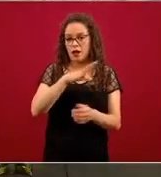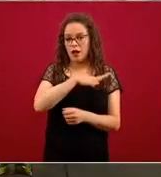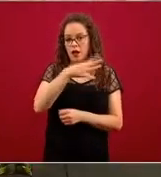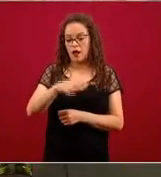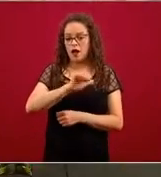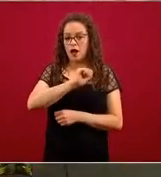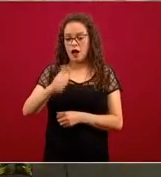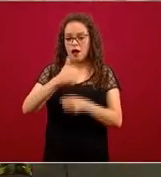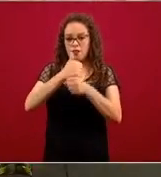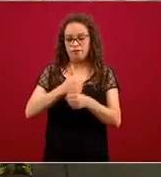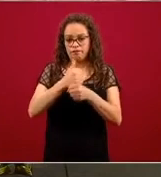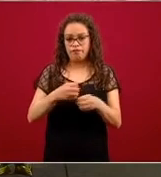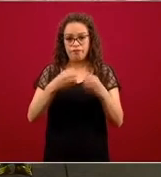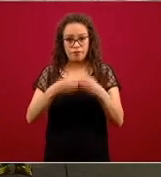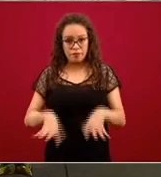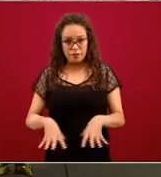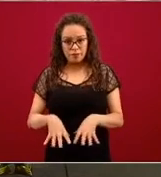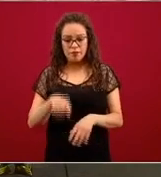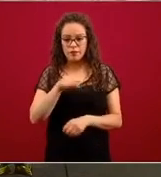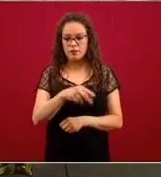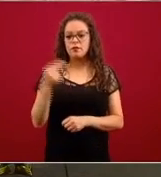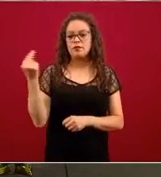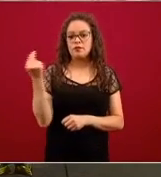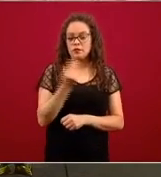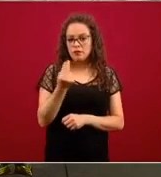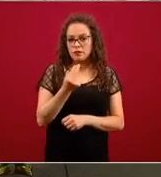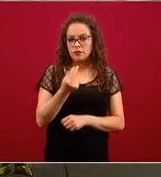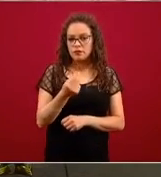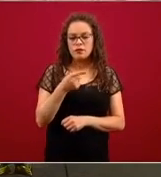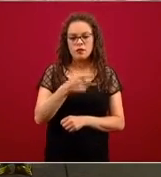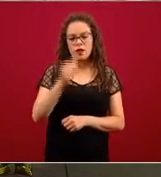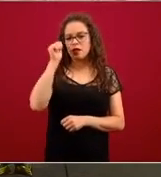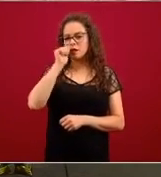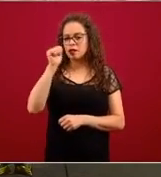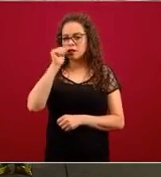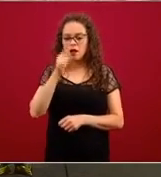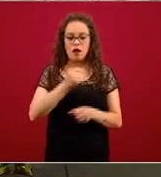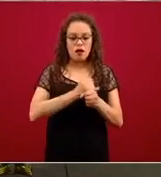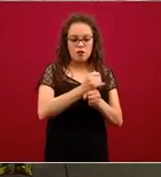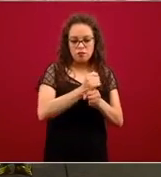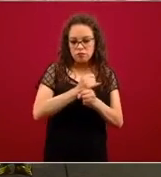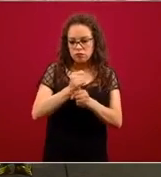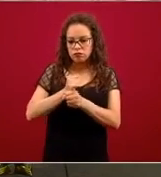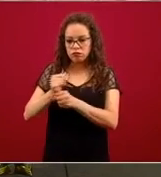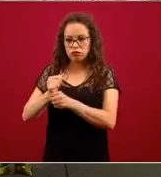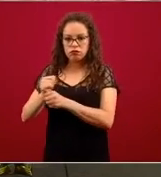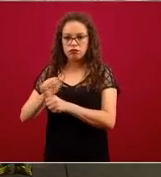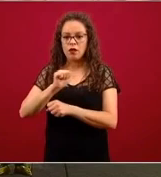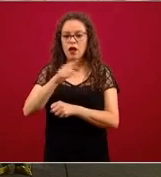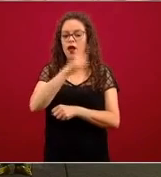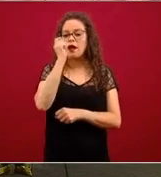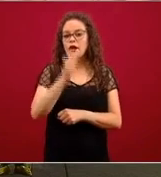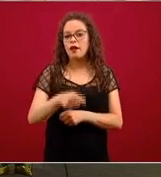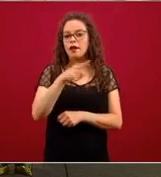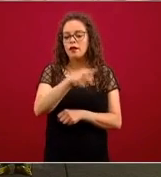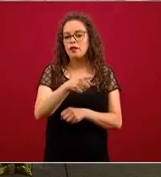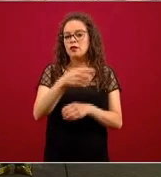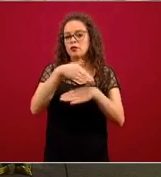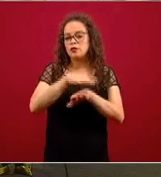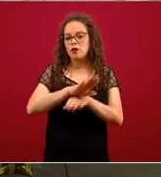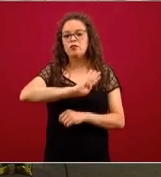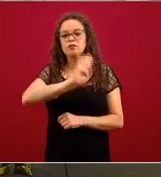Now, this has to do with guaranteeing that at any time we can continue with